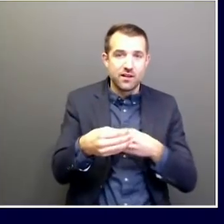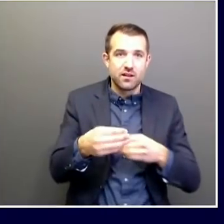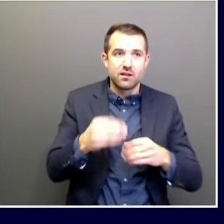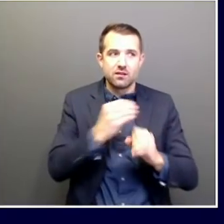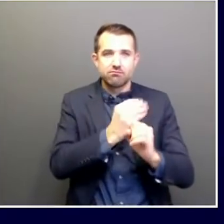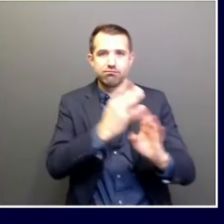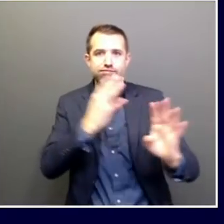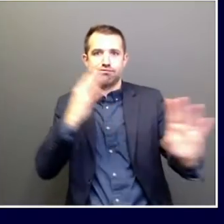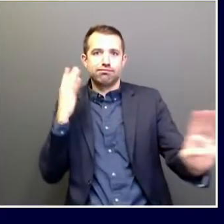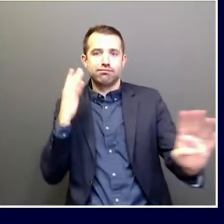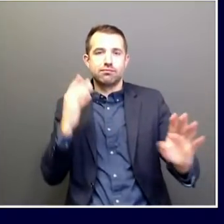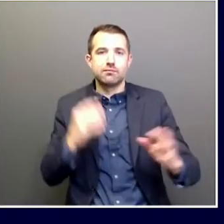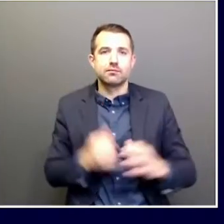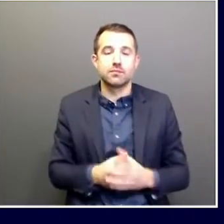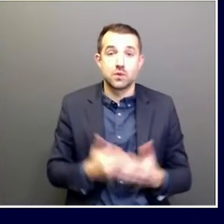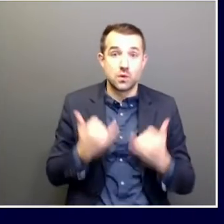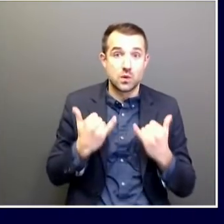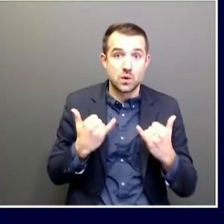So I